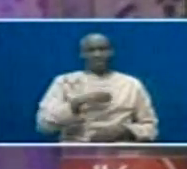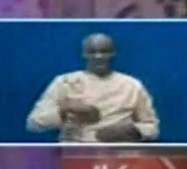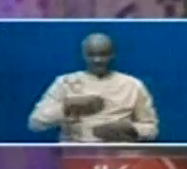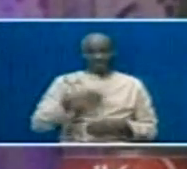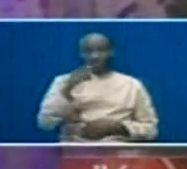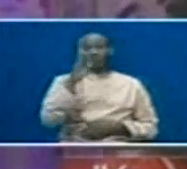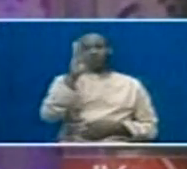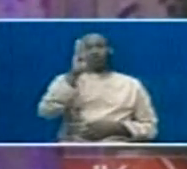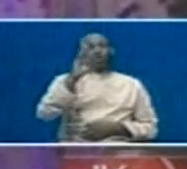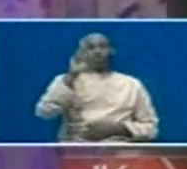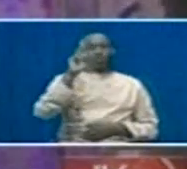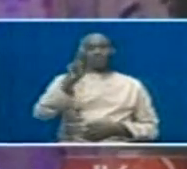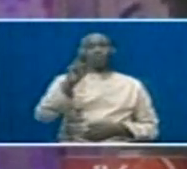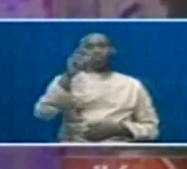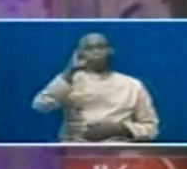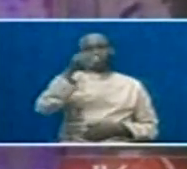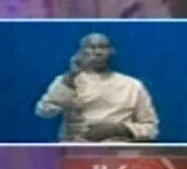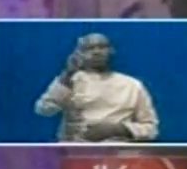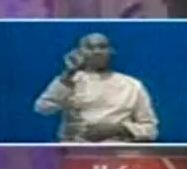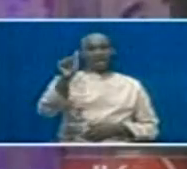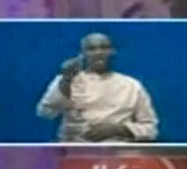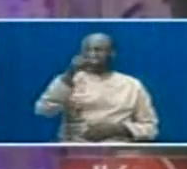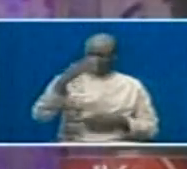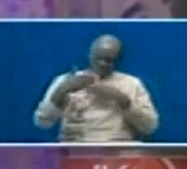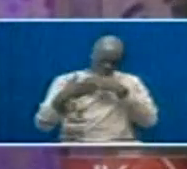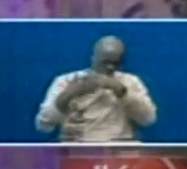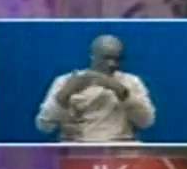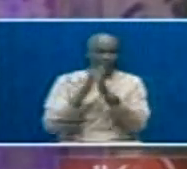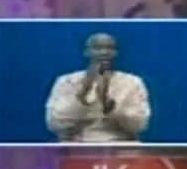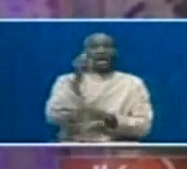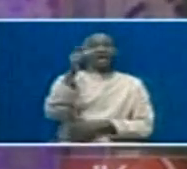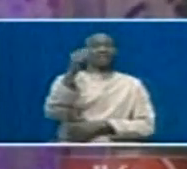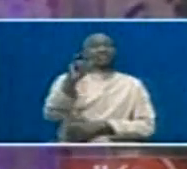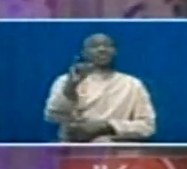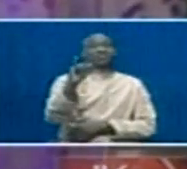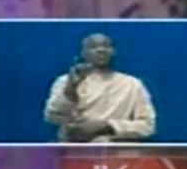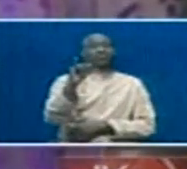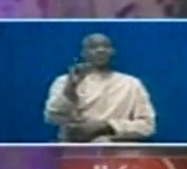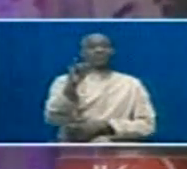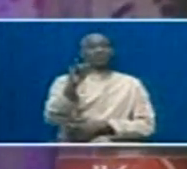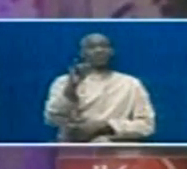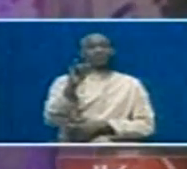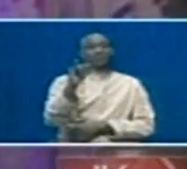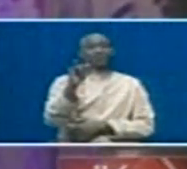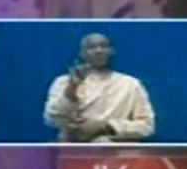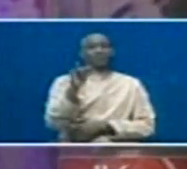Bujra. Bujra and Ali were very close. There is